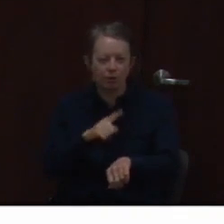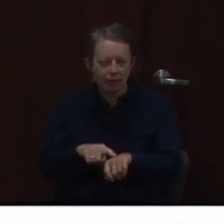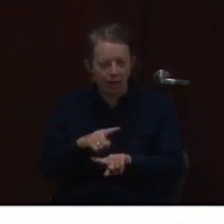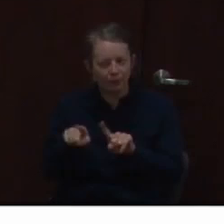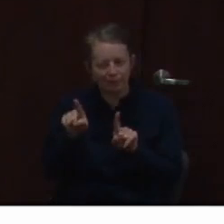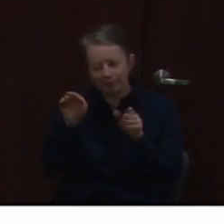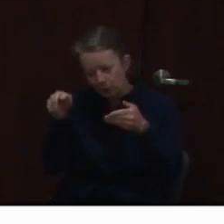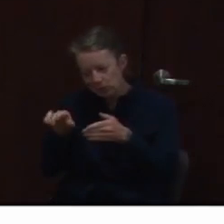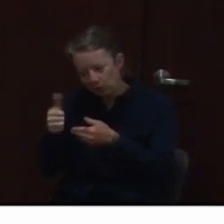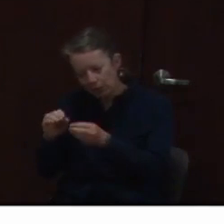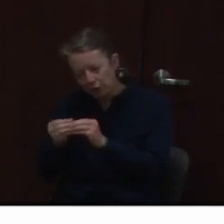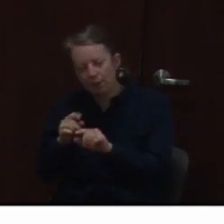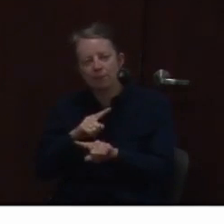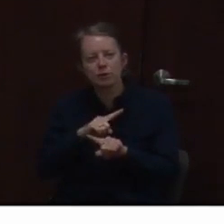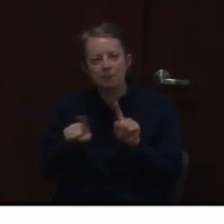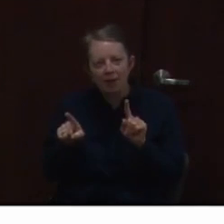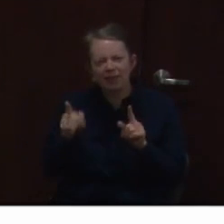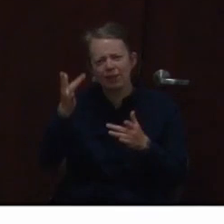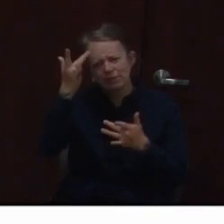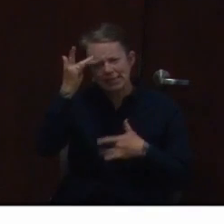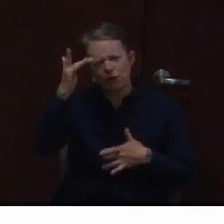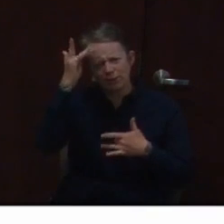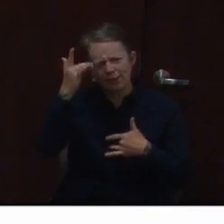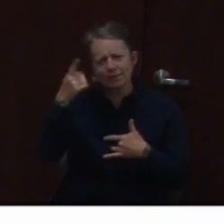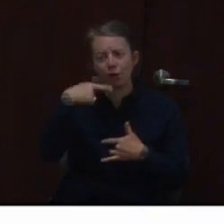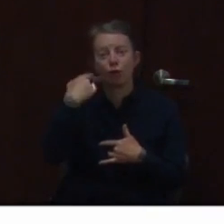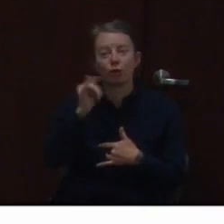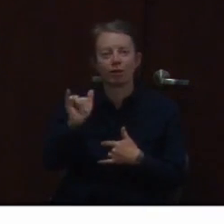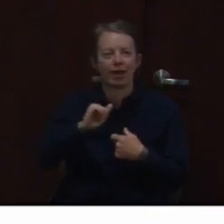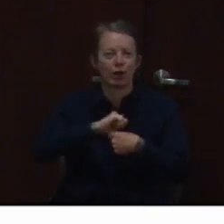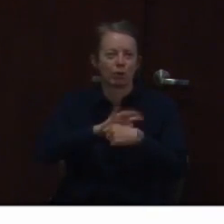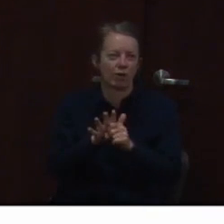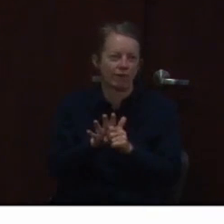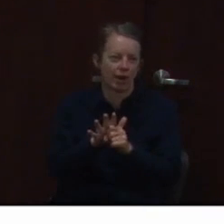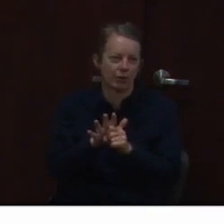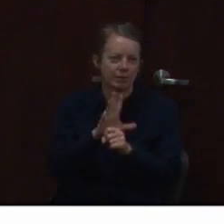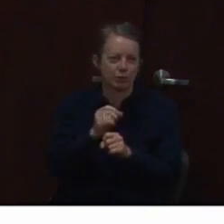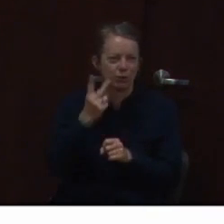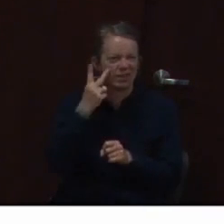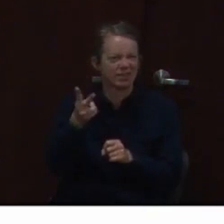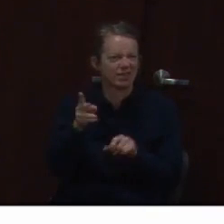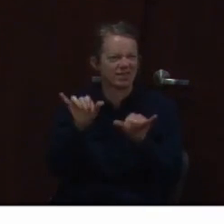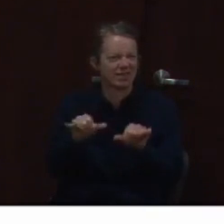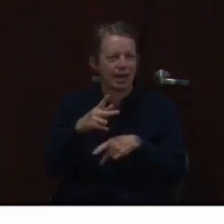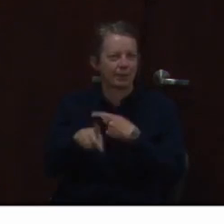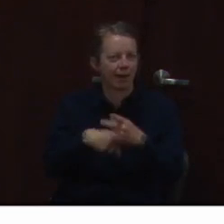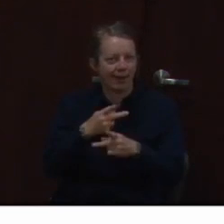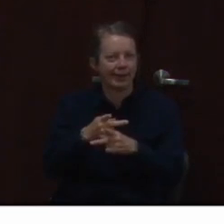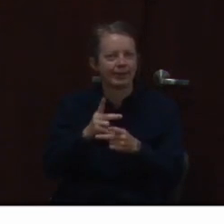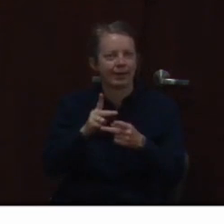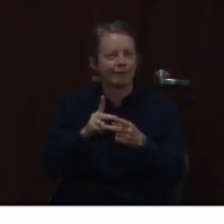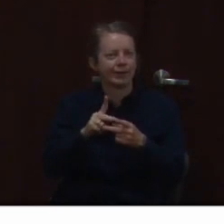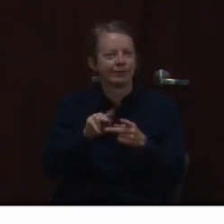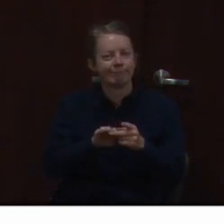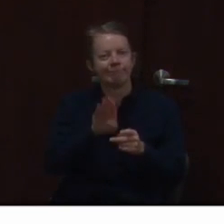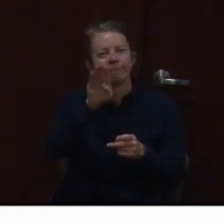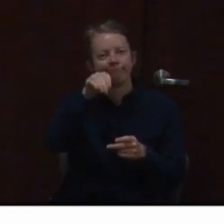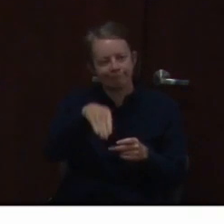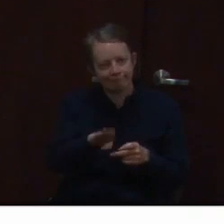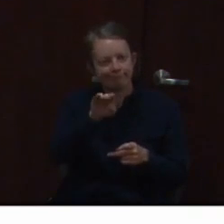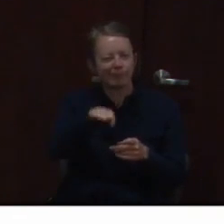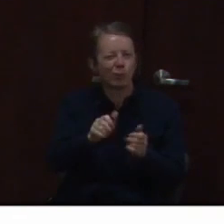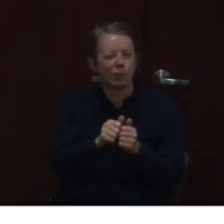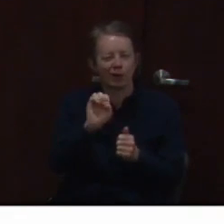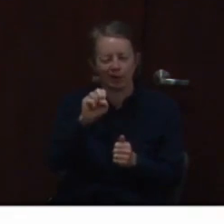show that the COVID-like illness, which is one of our early indicators, you can see the same type of trend that we saw with the epi curve, that we